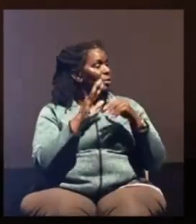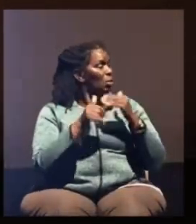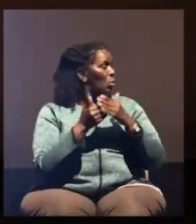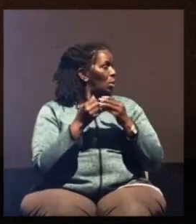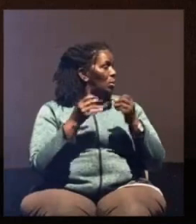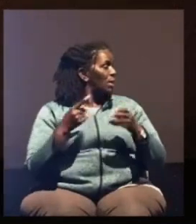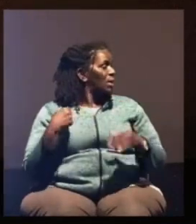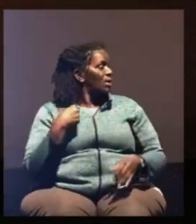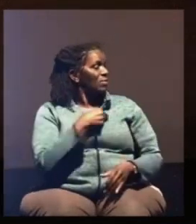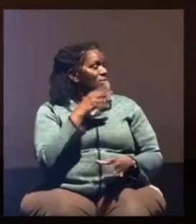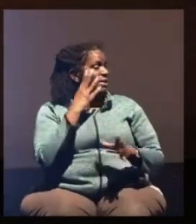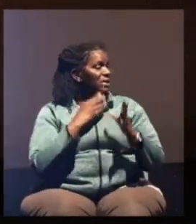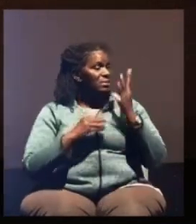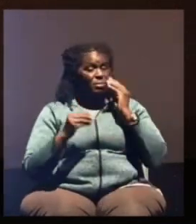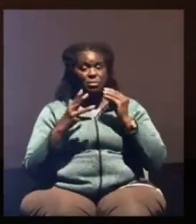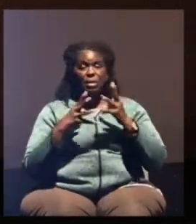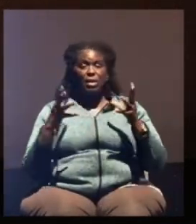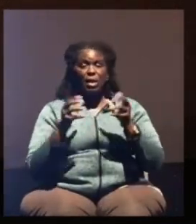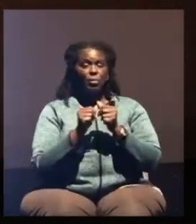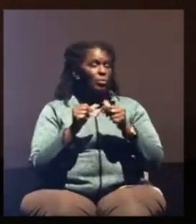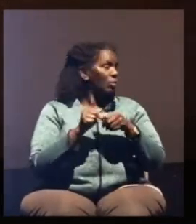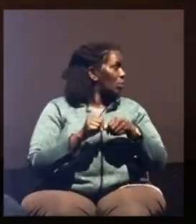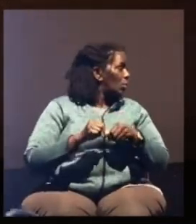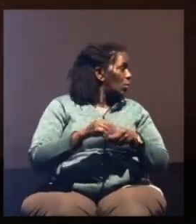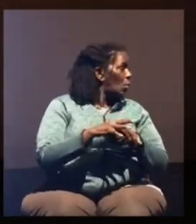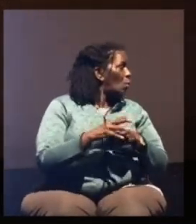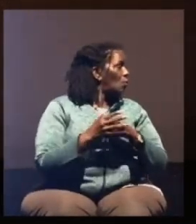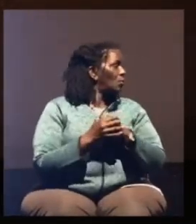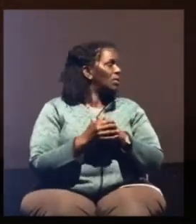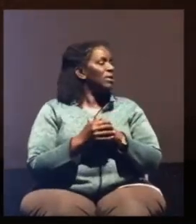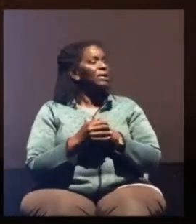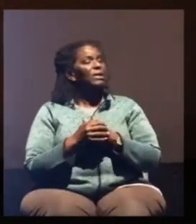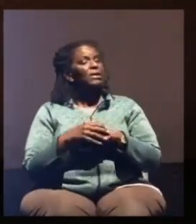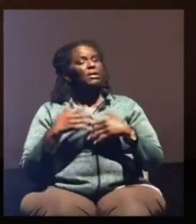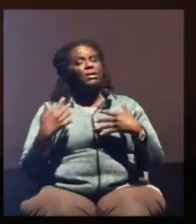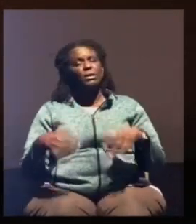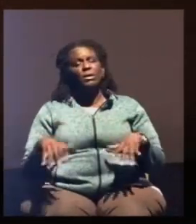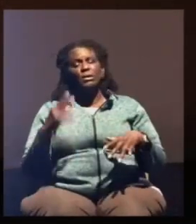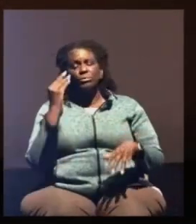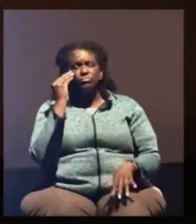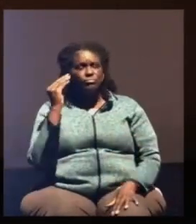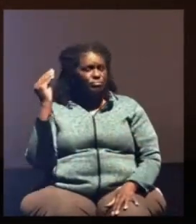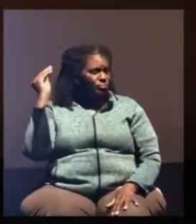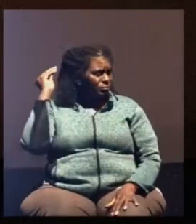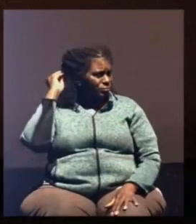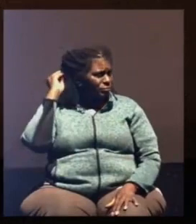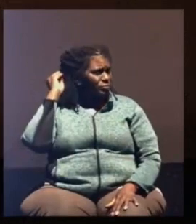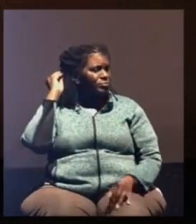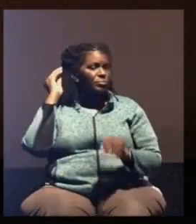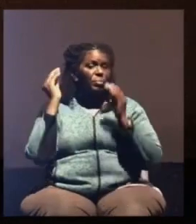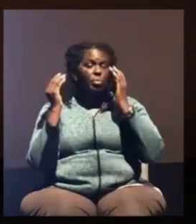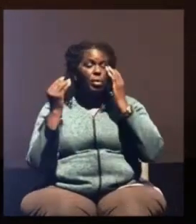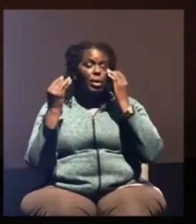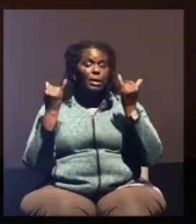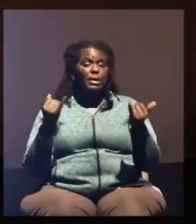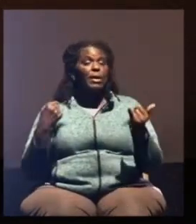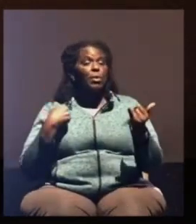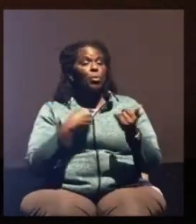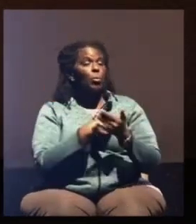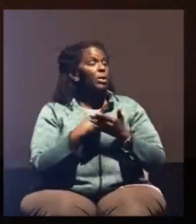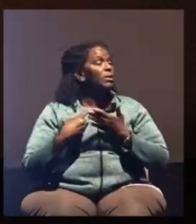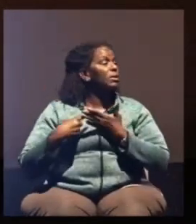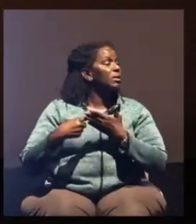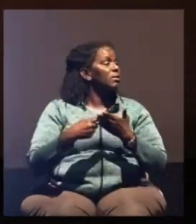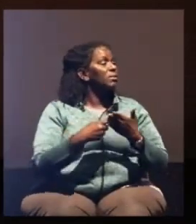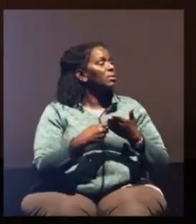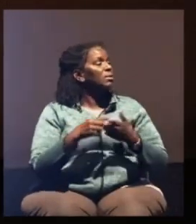been through a lot with COVID, and it's been weighing in the back of our minds. And we're talking about a subject